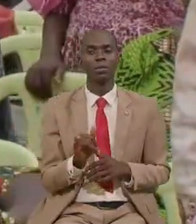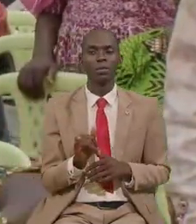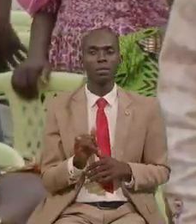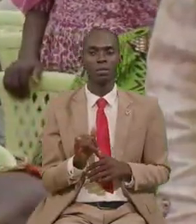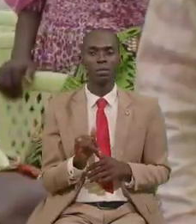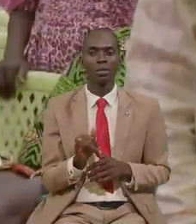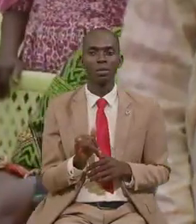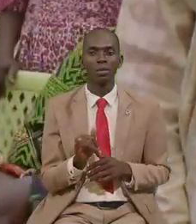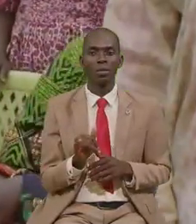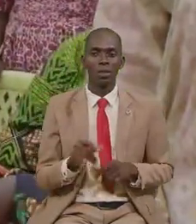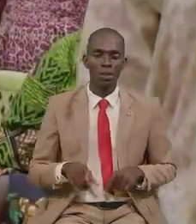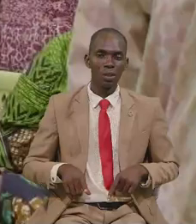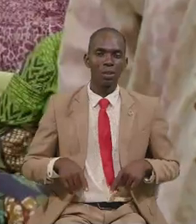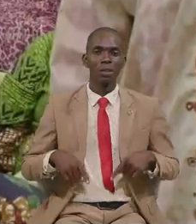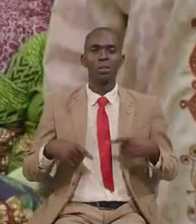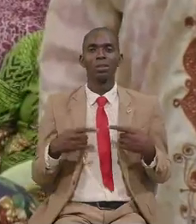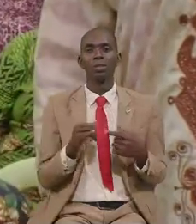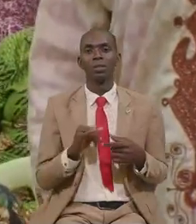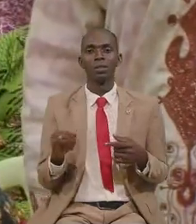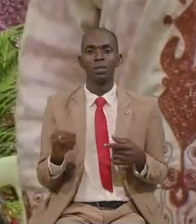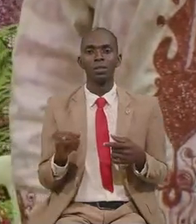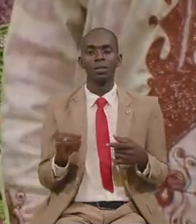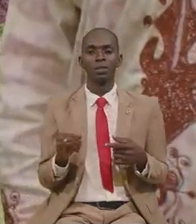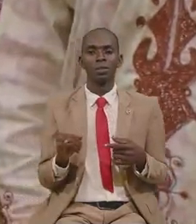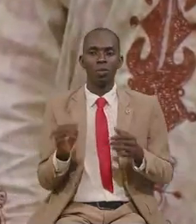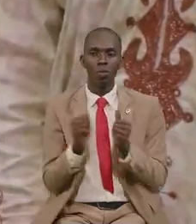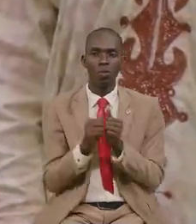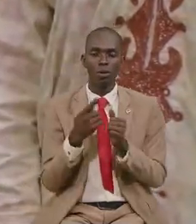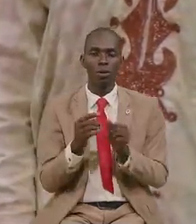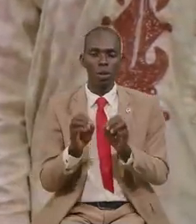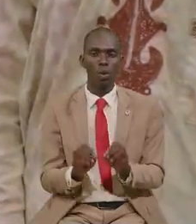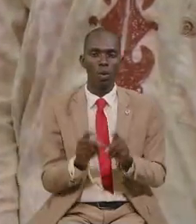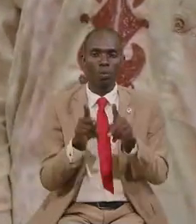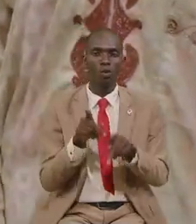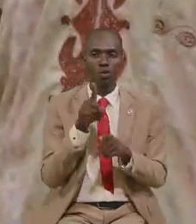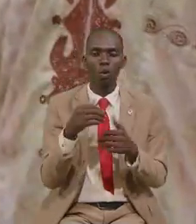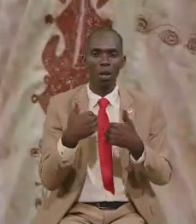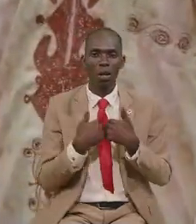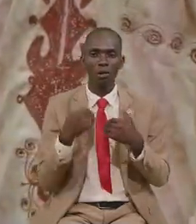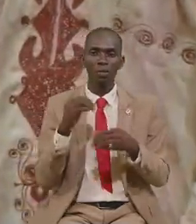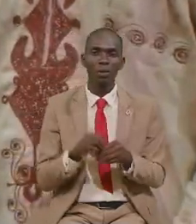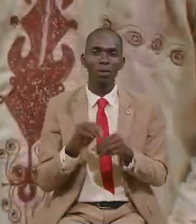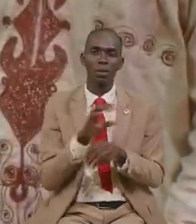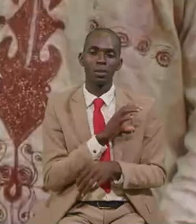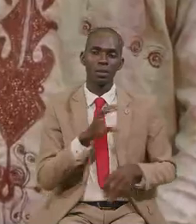living up to the privilege you have in Christ.